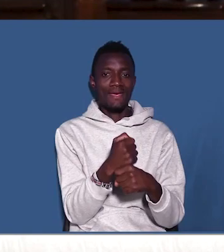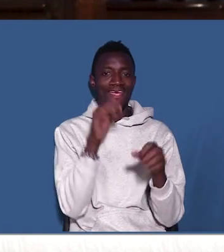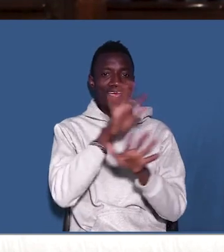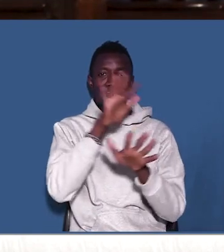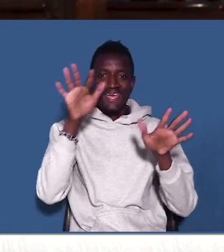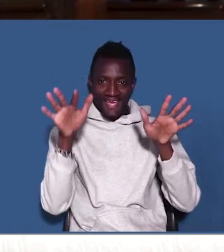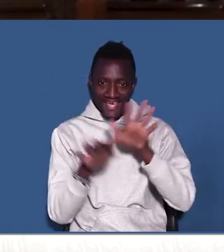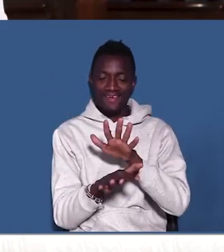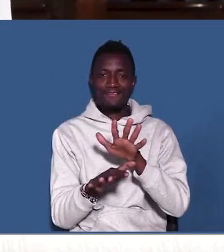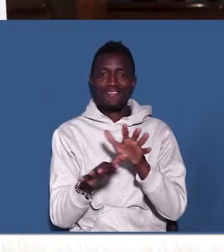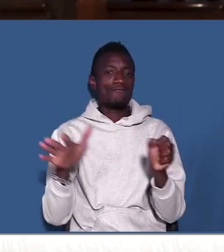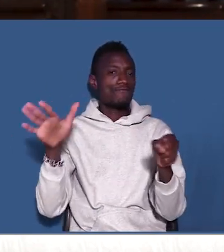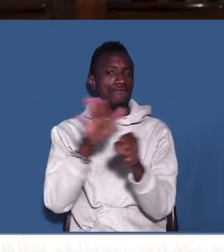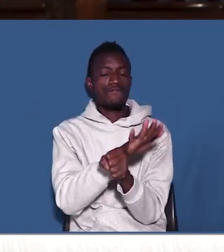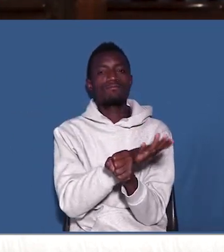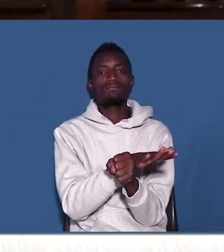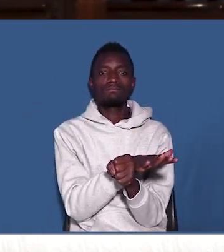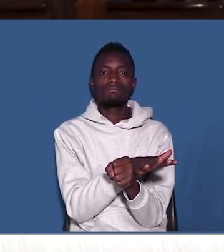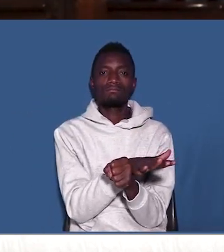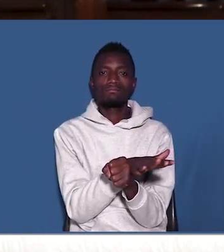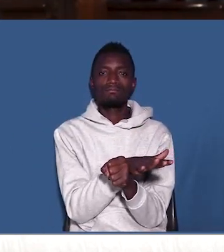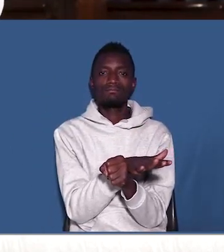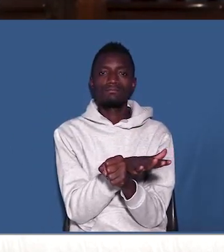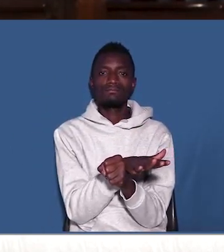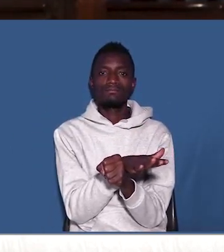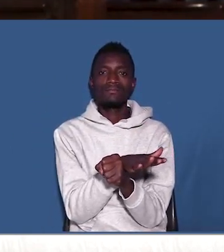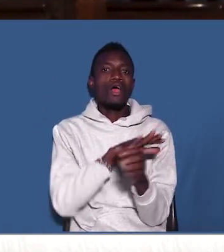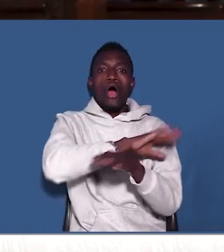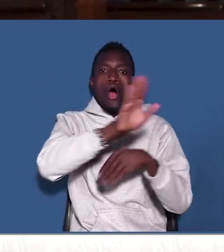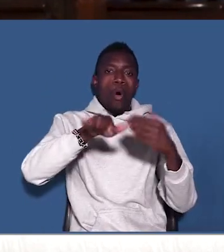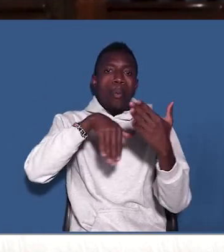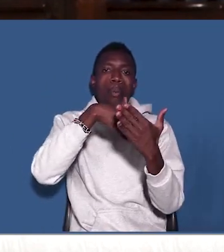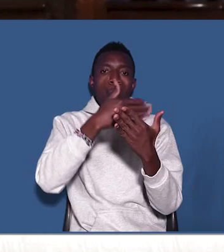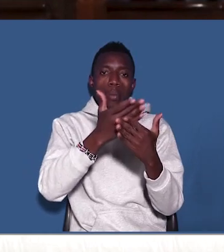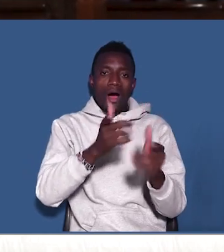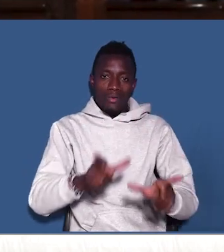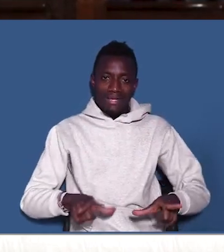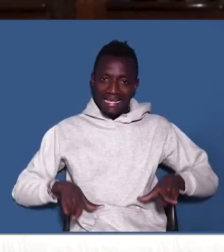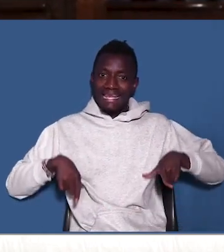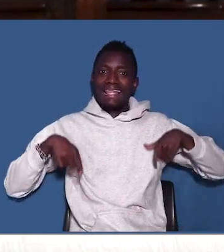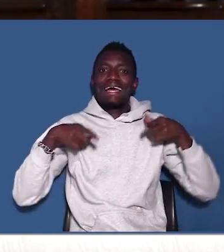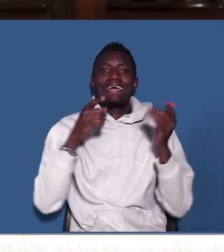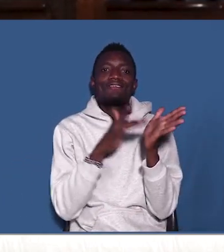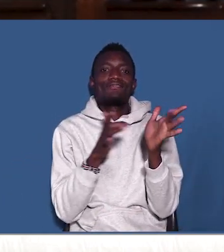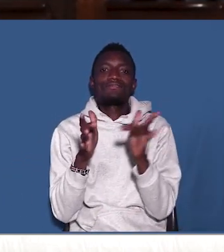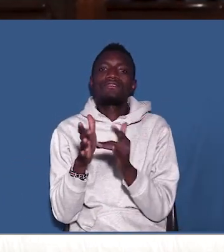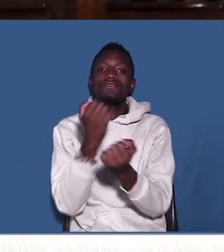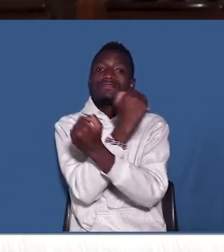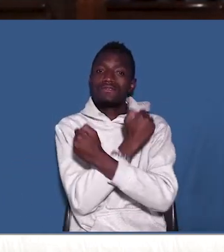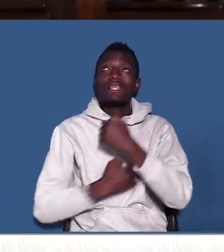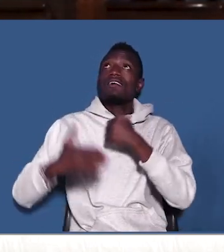Throughout his life, Jesus Christ loved God the Father with all his heart, with all his mind, with all his